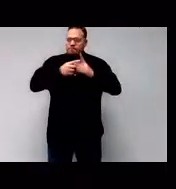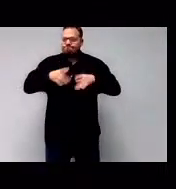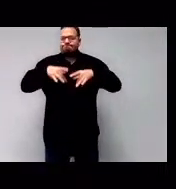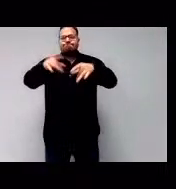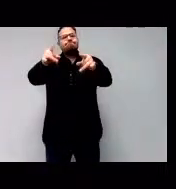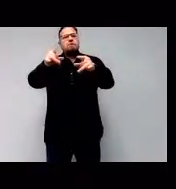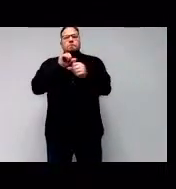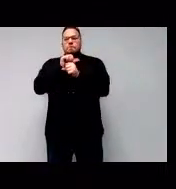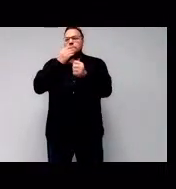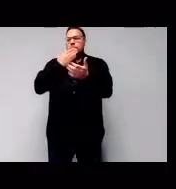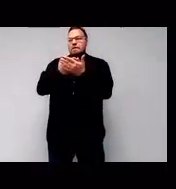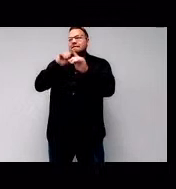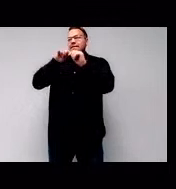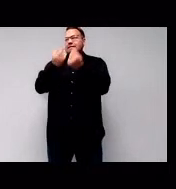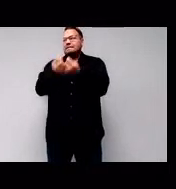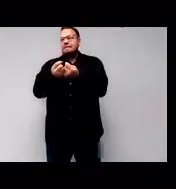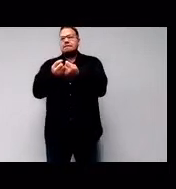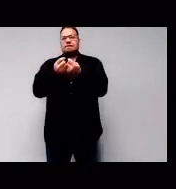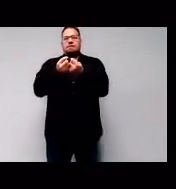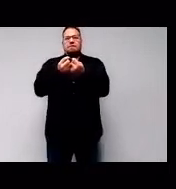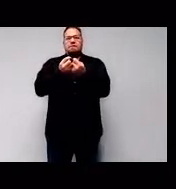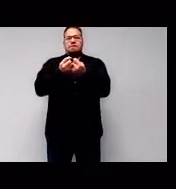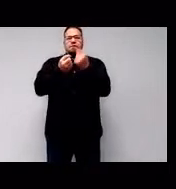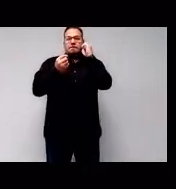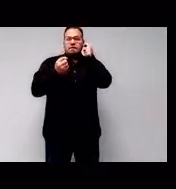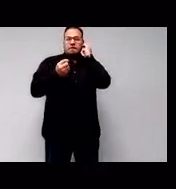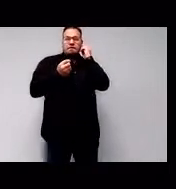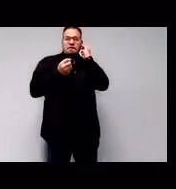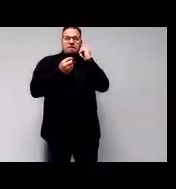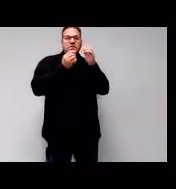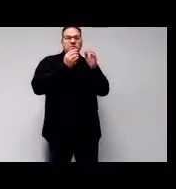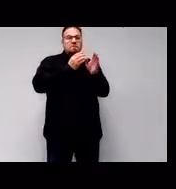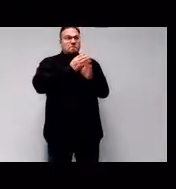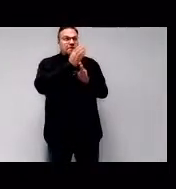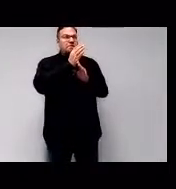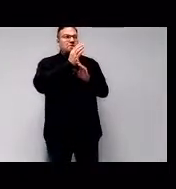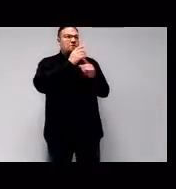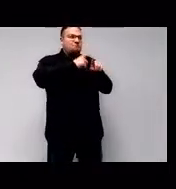team, or making a professional phone call or sending a